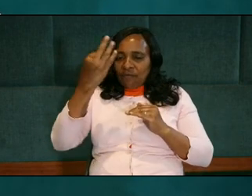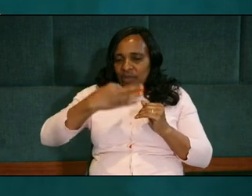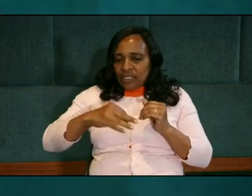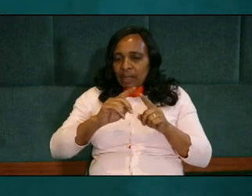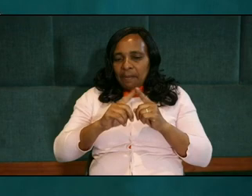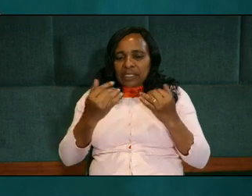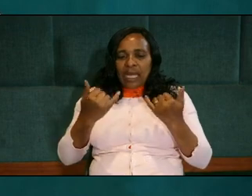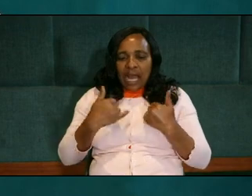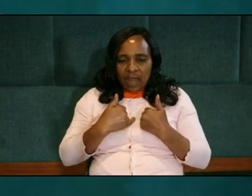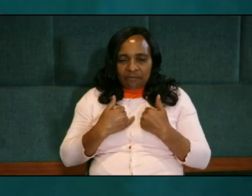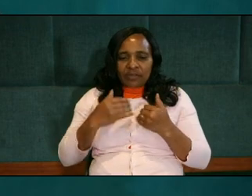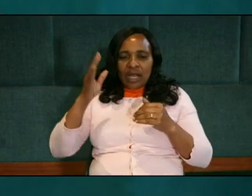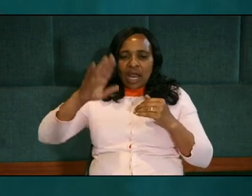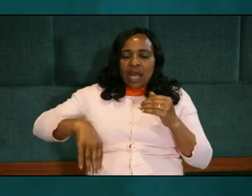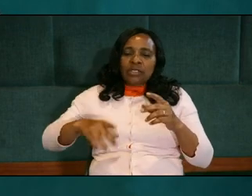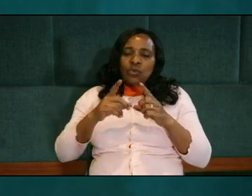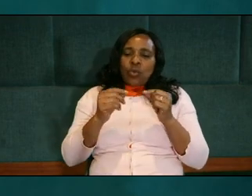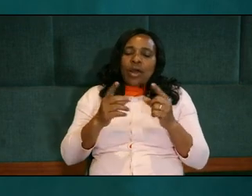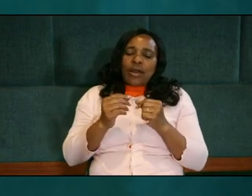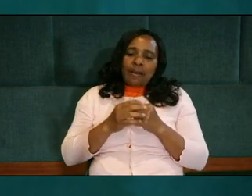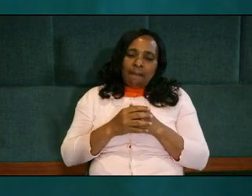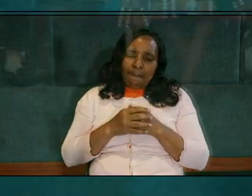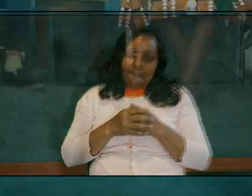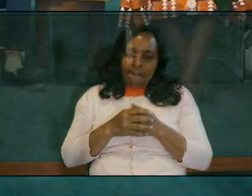Maybe we can have a last word and then